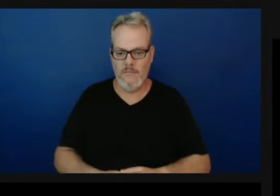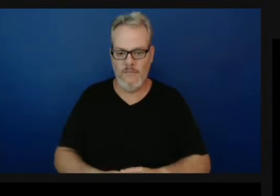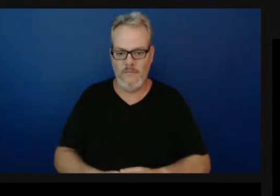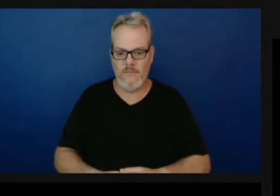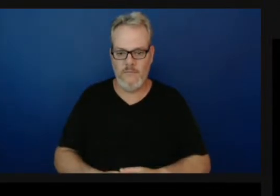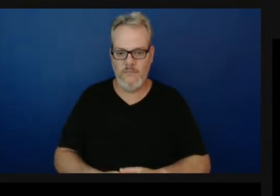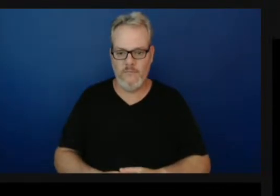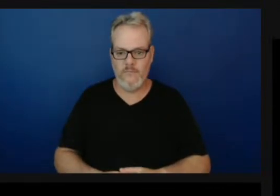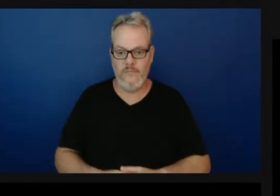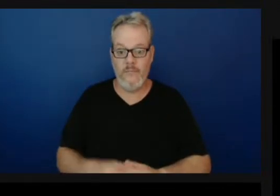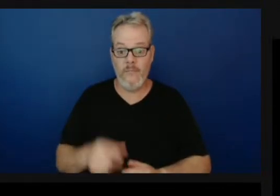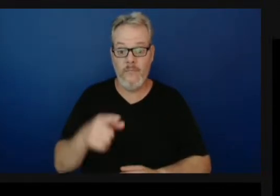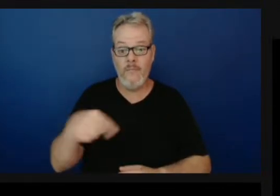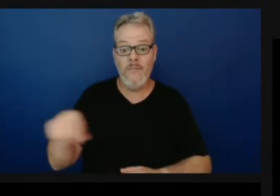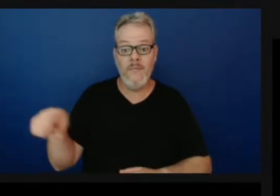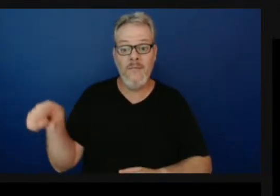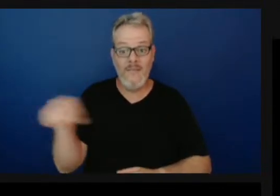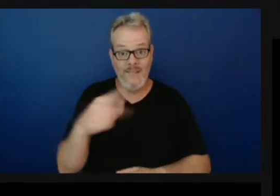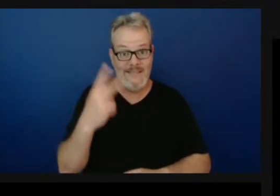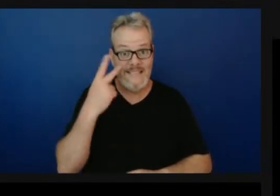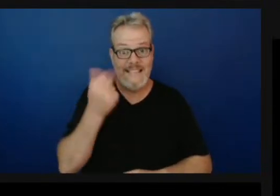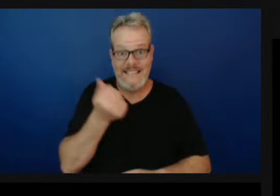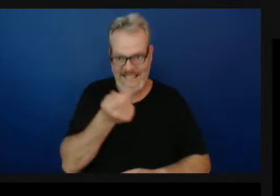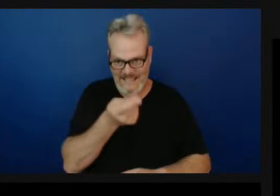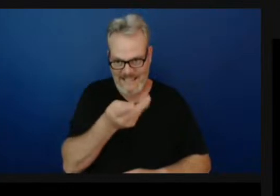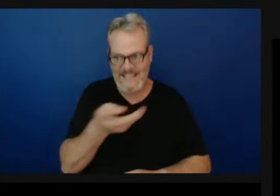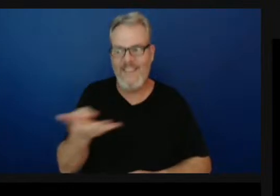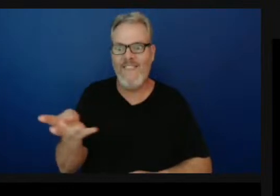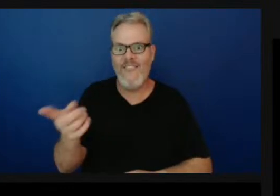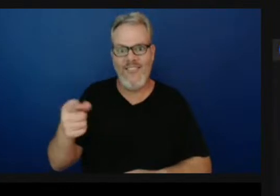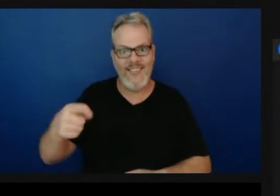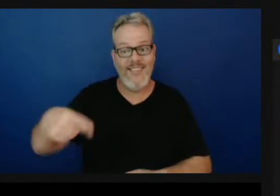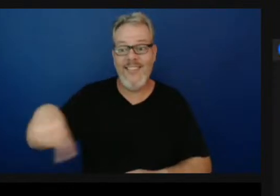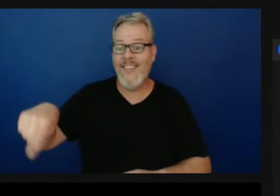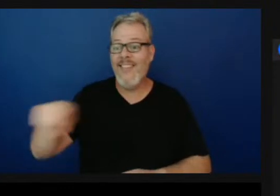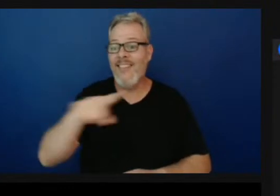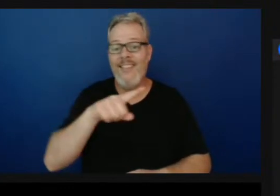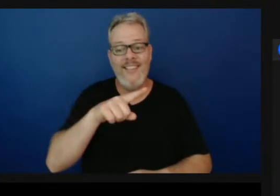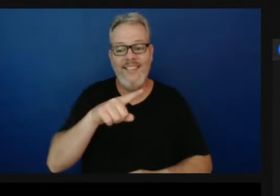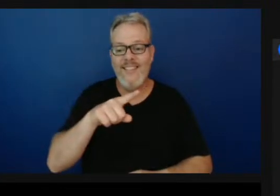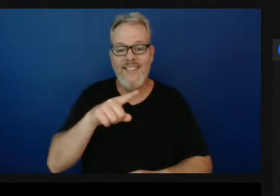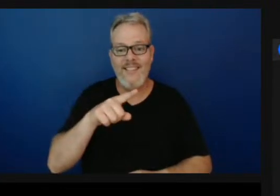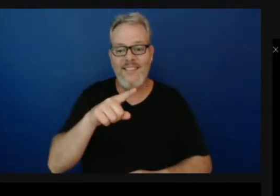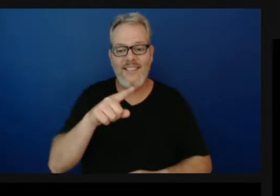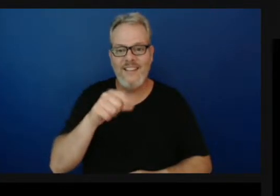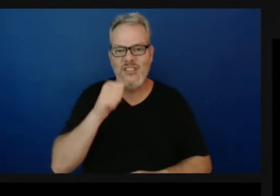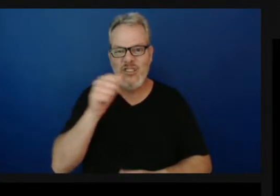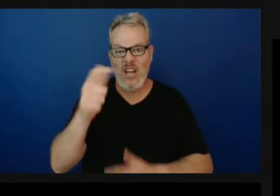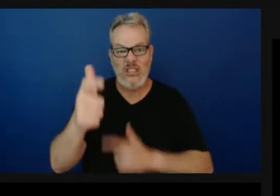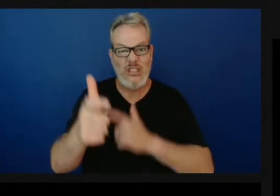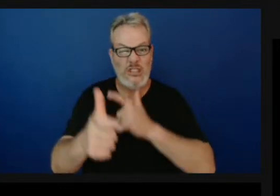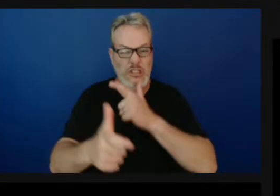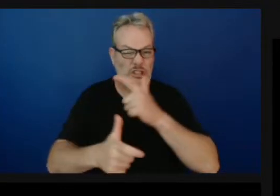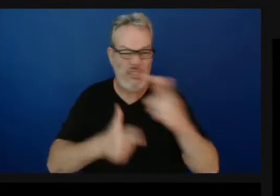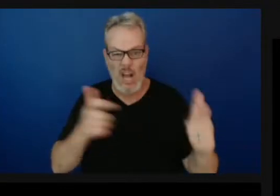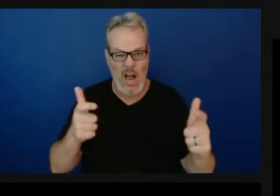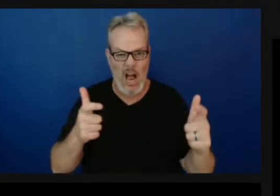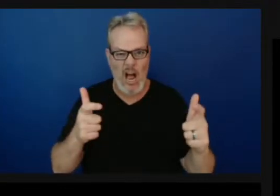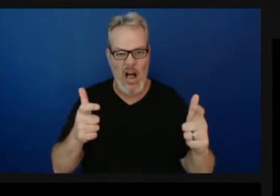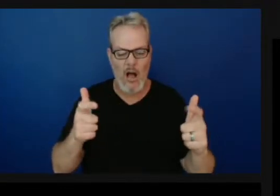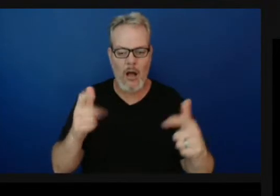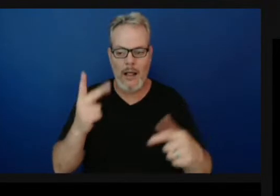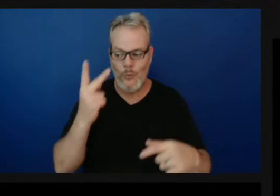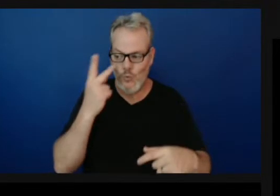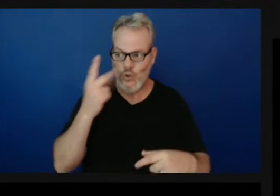Other views here, a series of cracks coming across. These are so far not huge like we saw at the eruption site on the